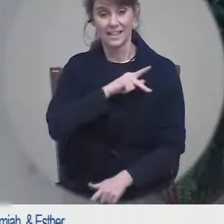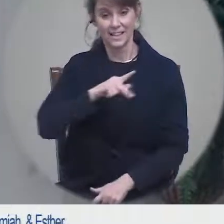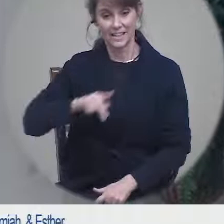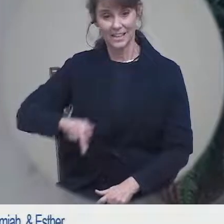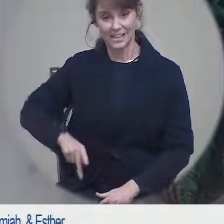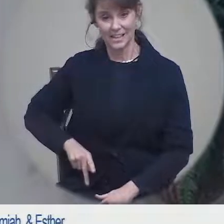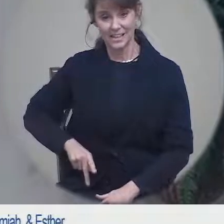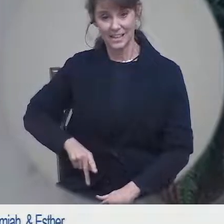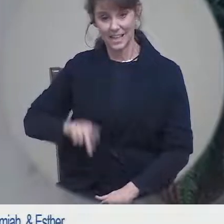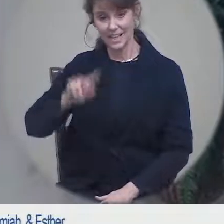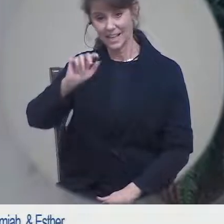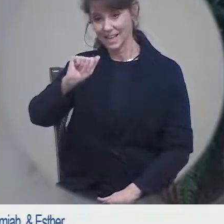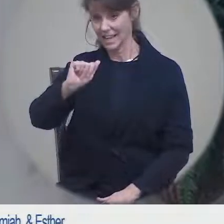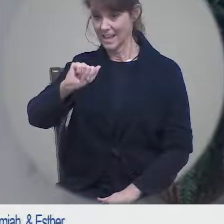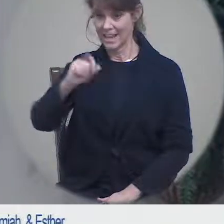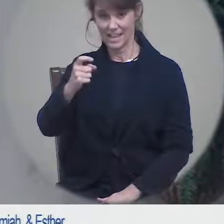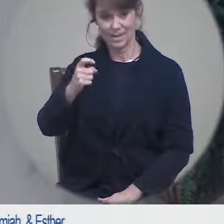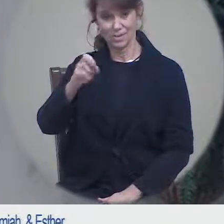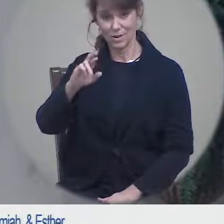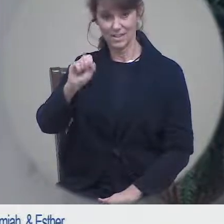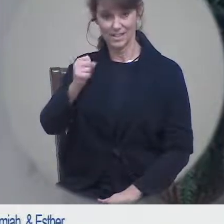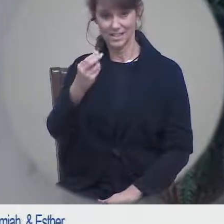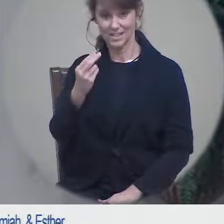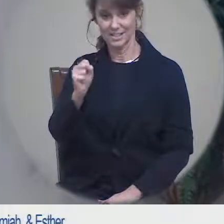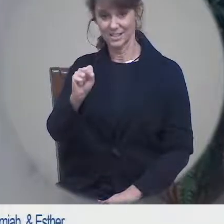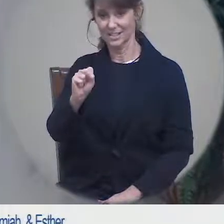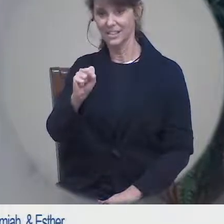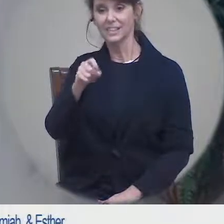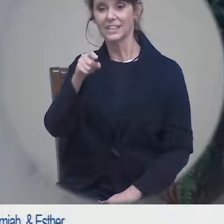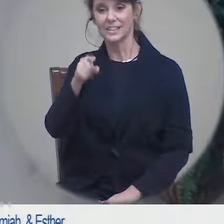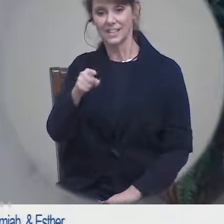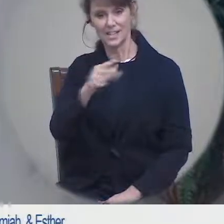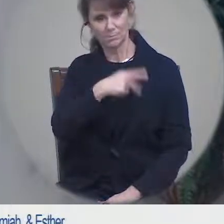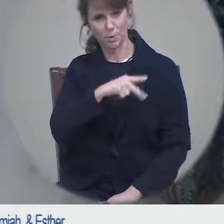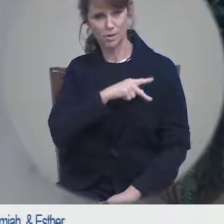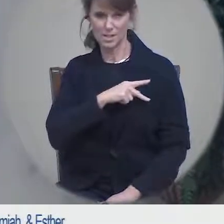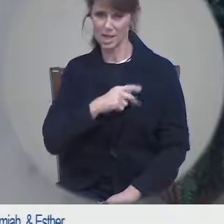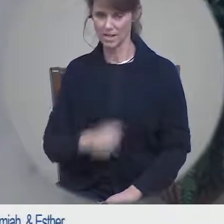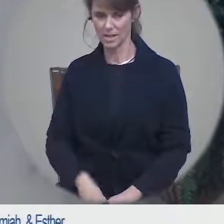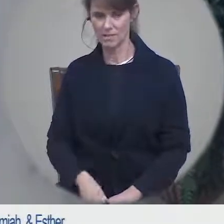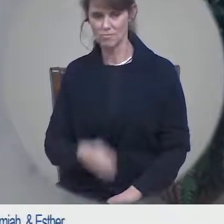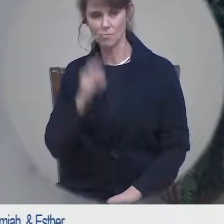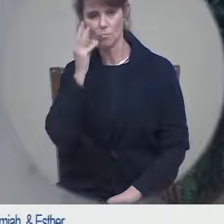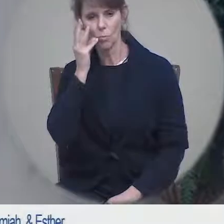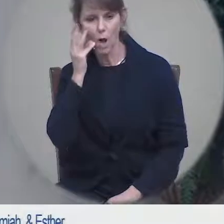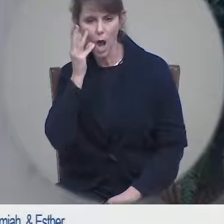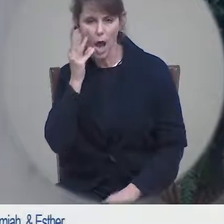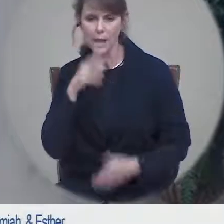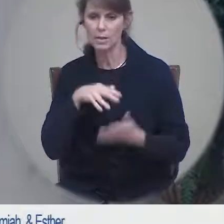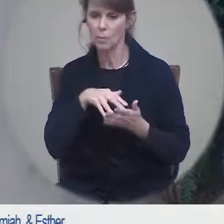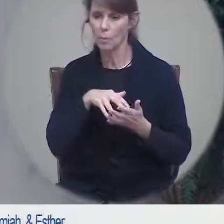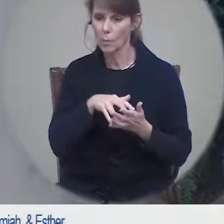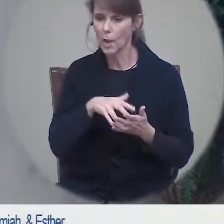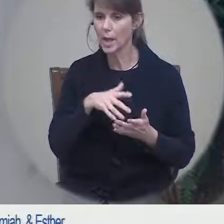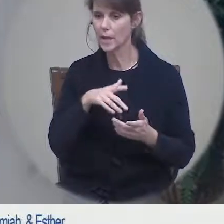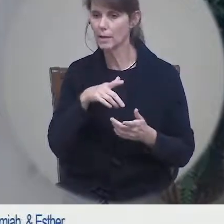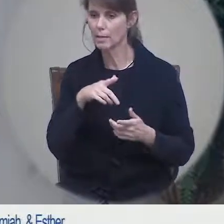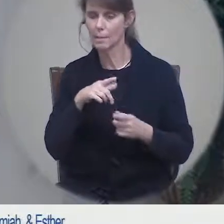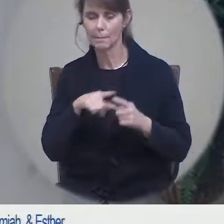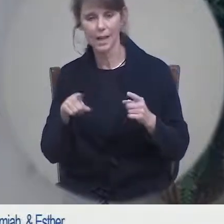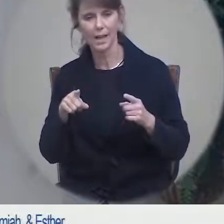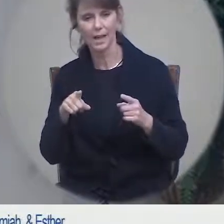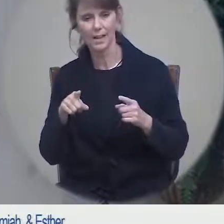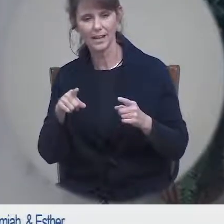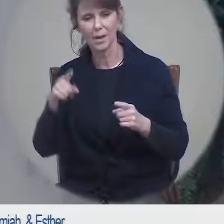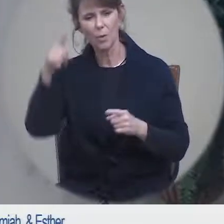grows angry because of wine and largely is weak, but just simply reacts to situations. He doesn't have great forethought